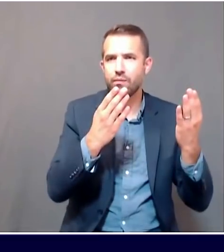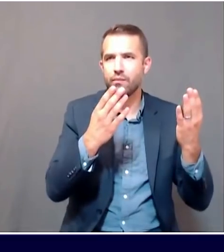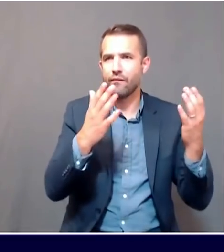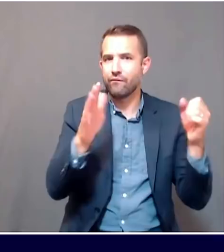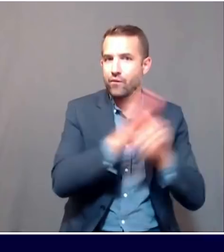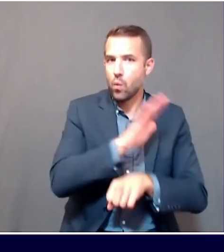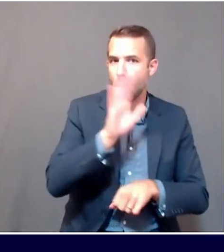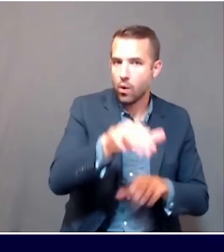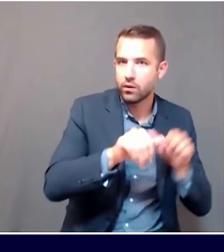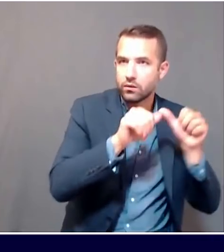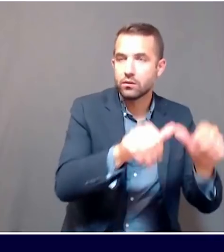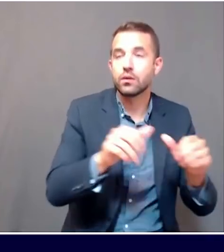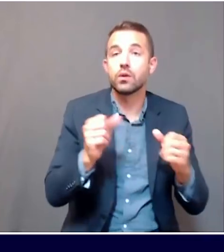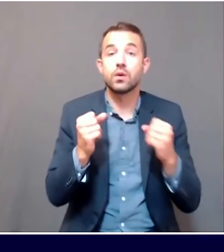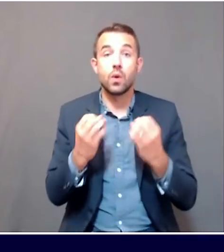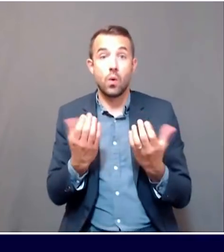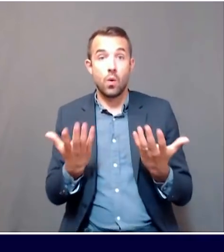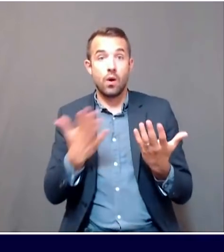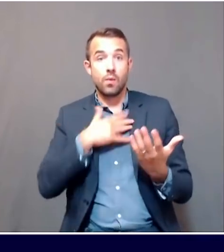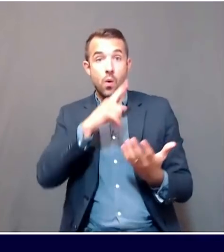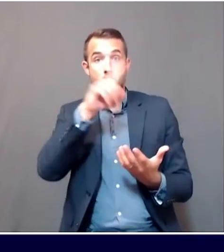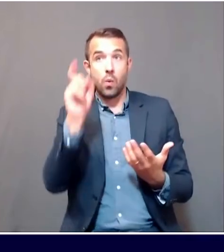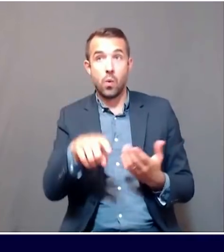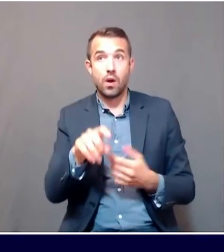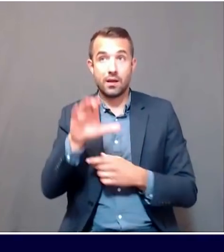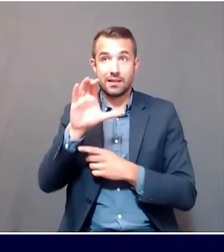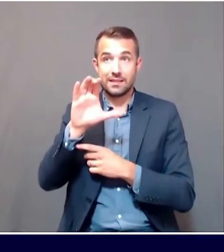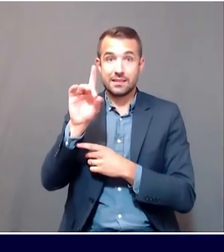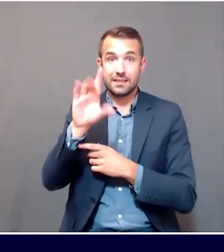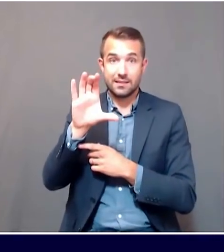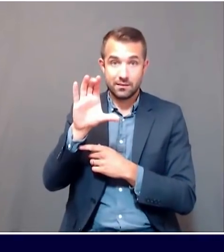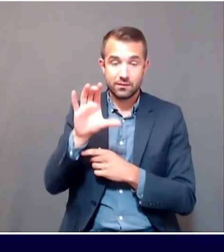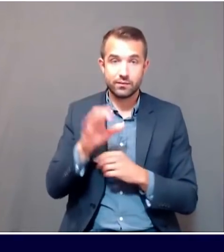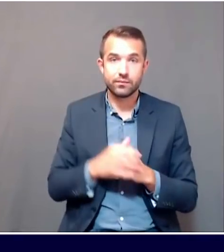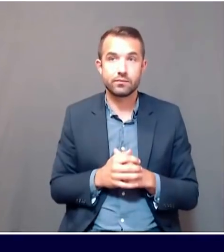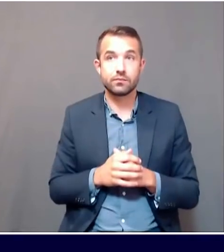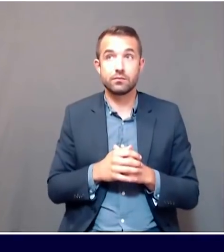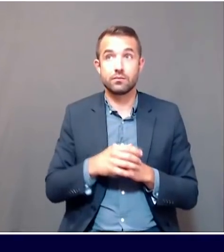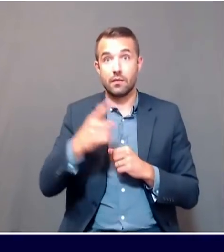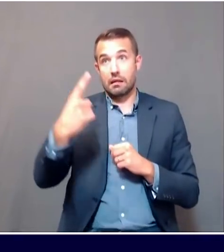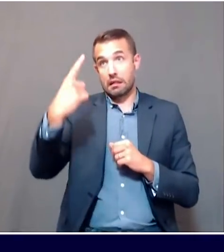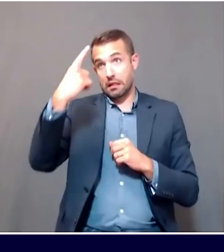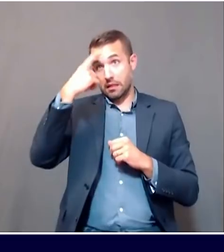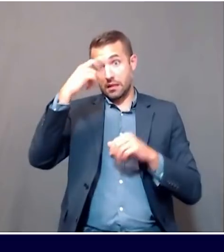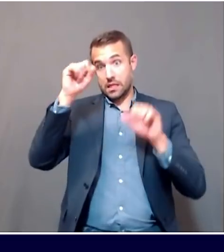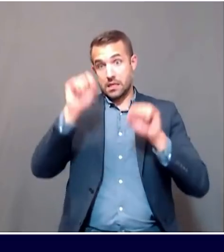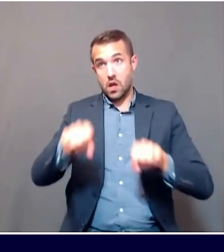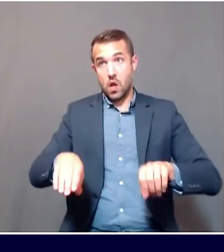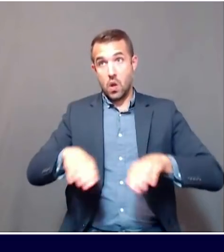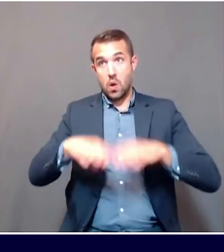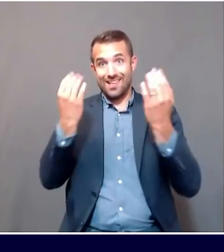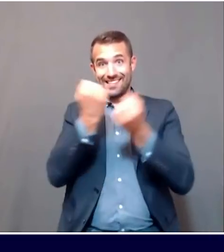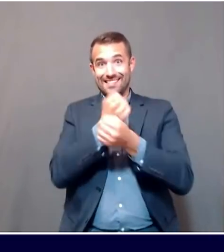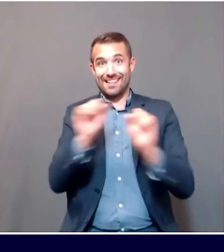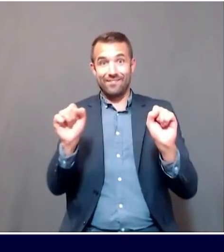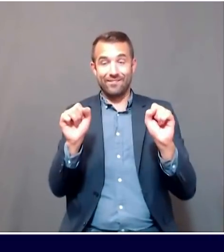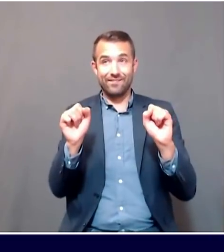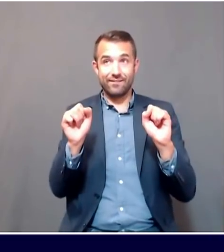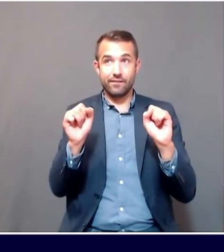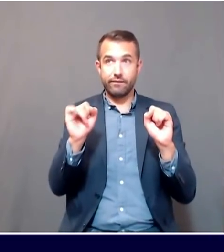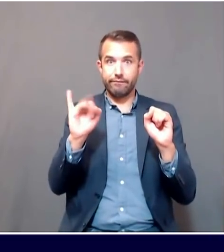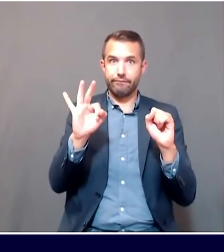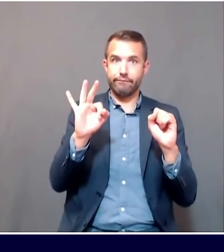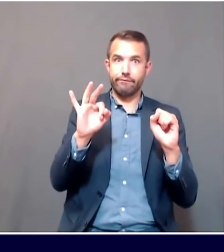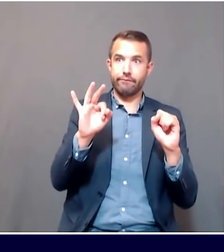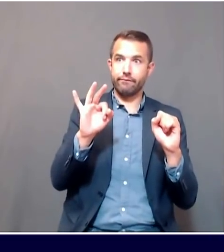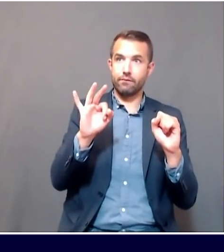can safely operate without closing even after a worker tests positive? So it really does depend, Jay, on the particulars of each